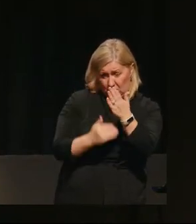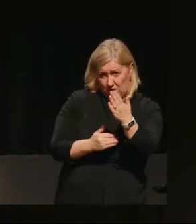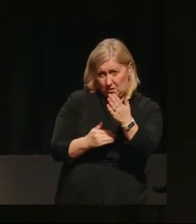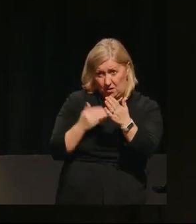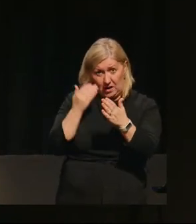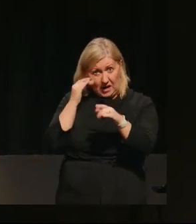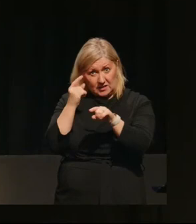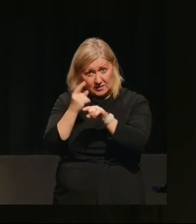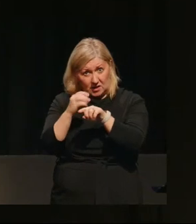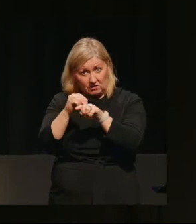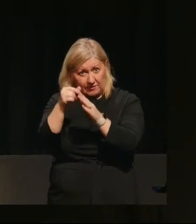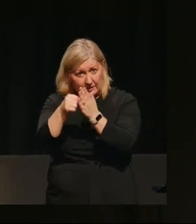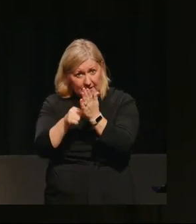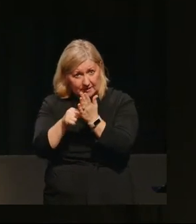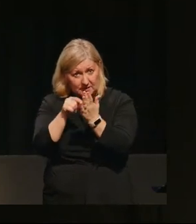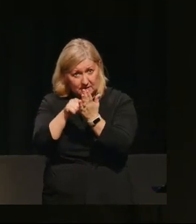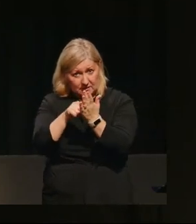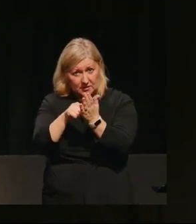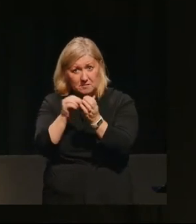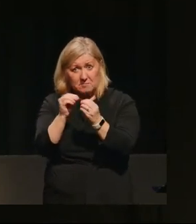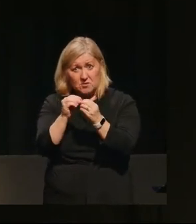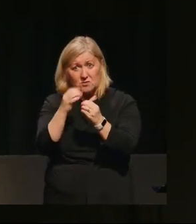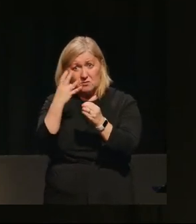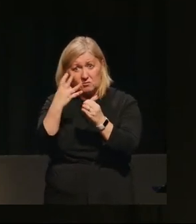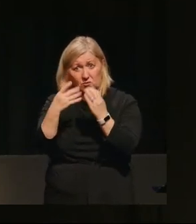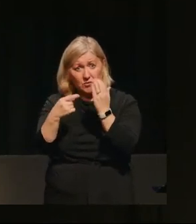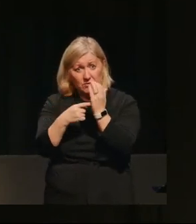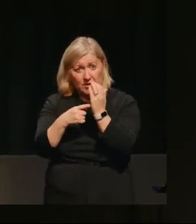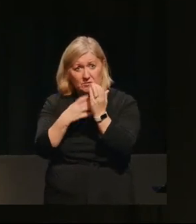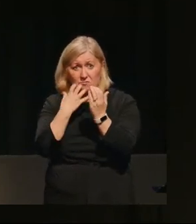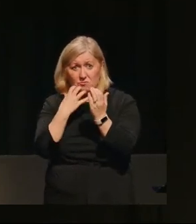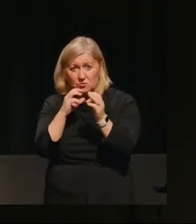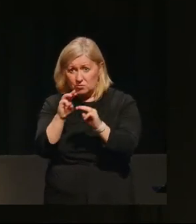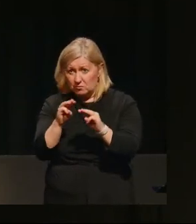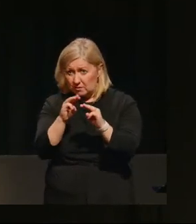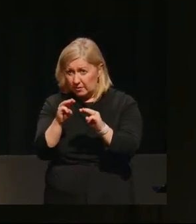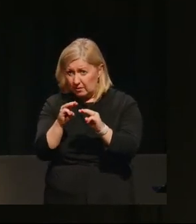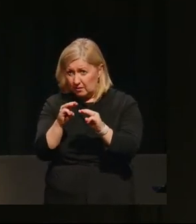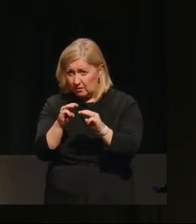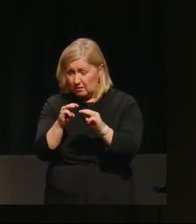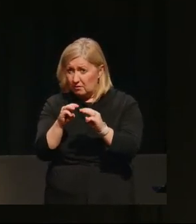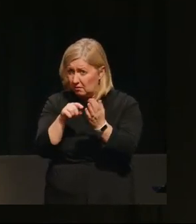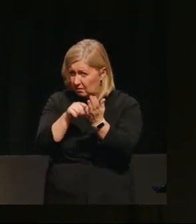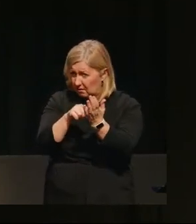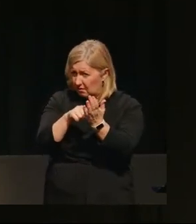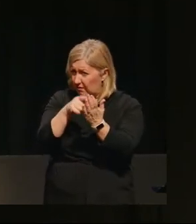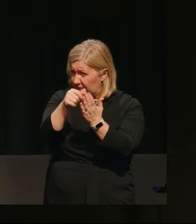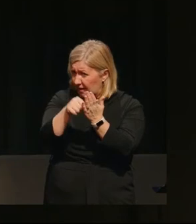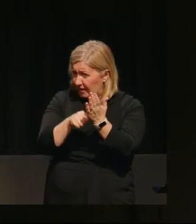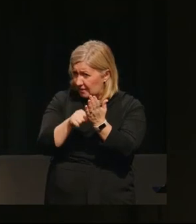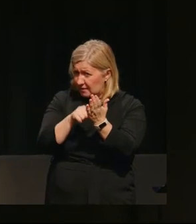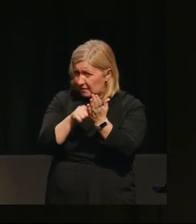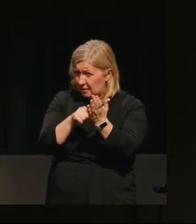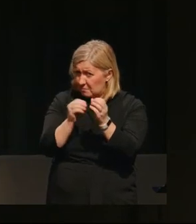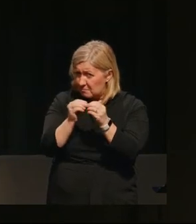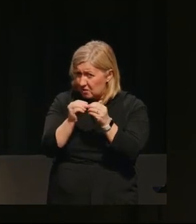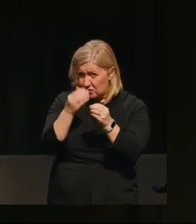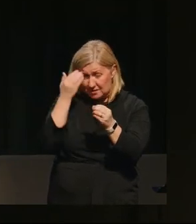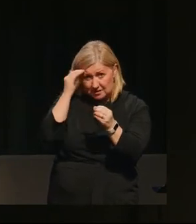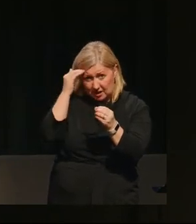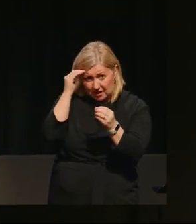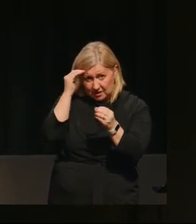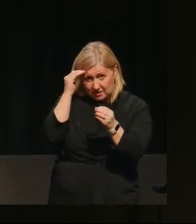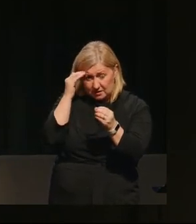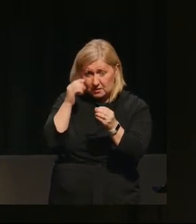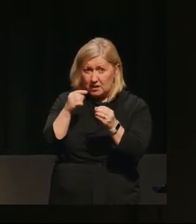a total of 4,000 Jews. The inclusion of Ireland on the Wannsee list has huge significance